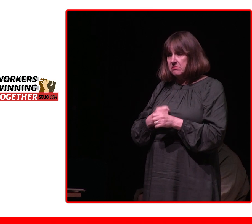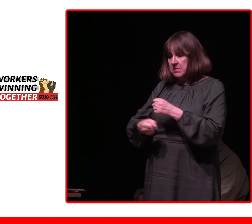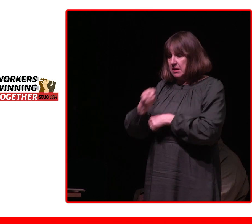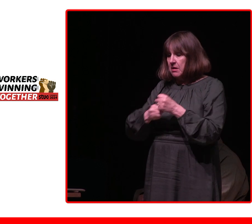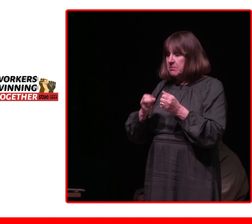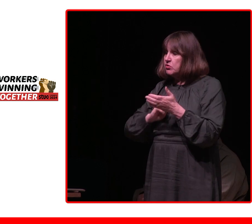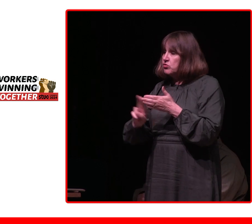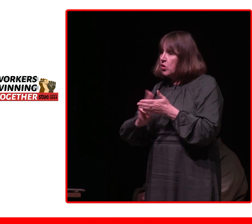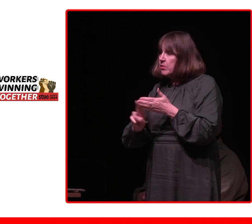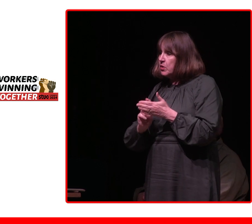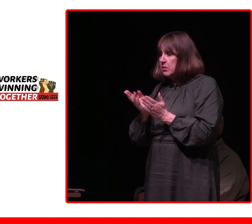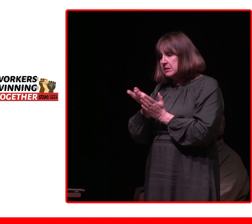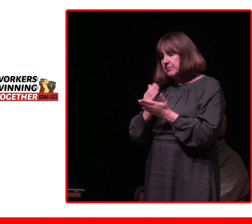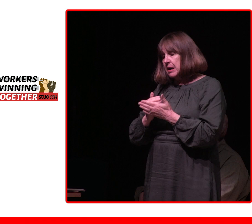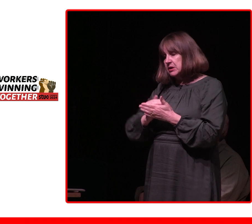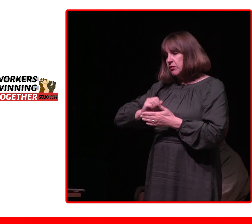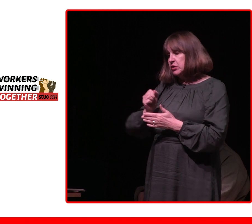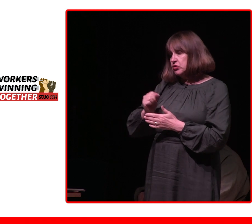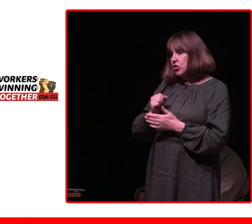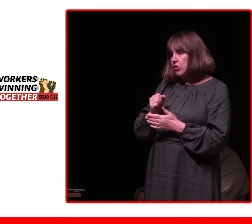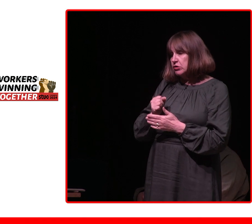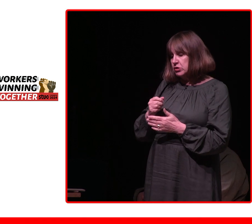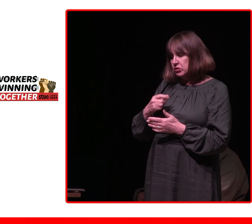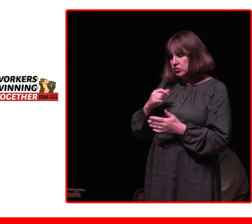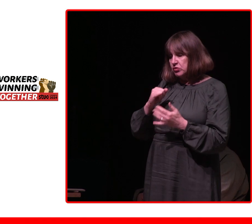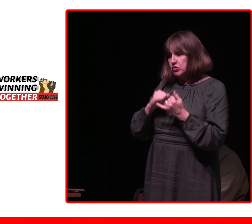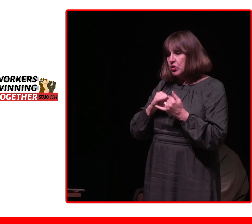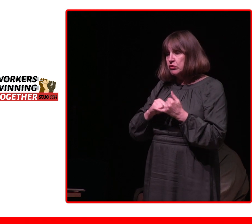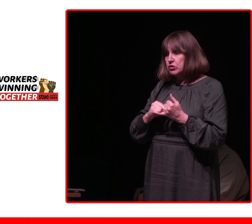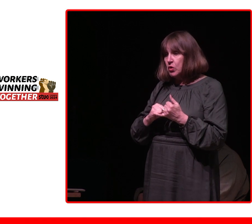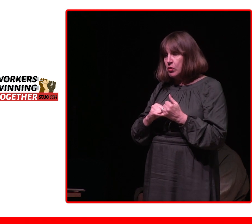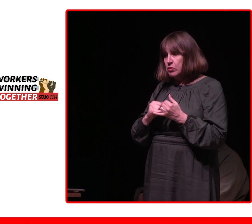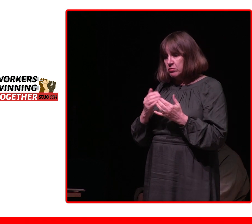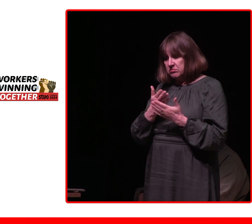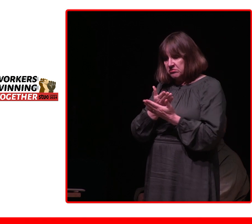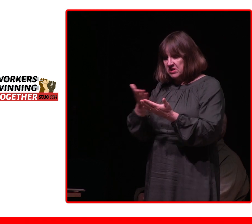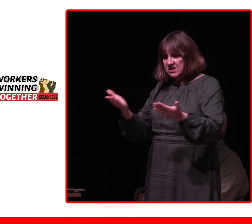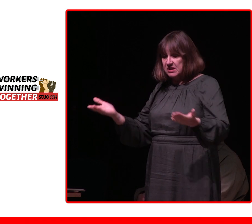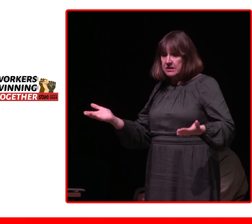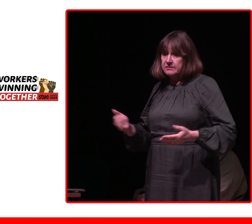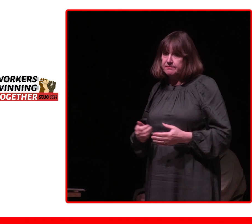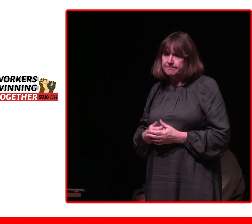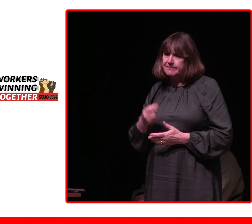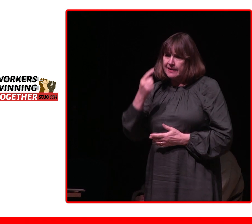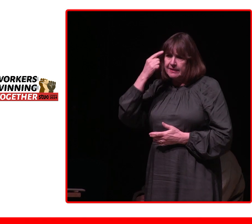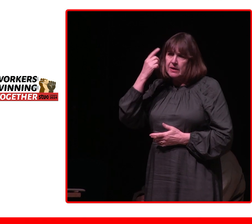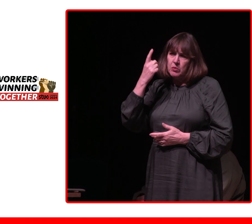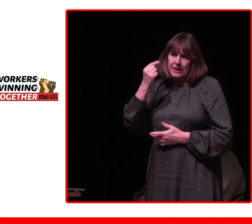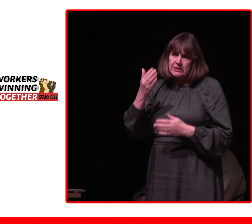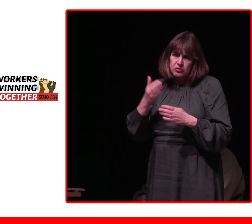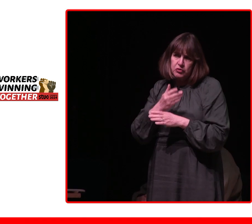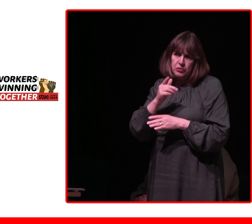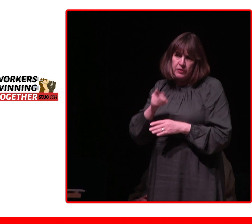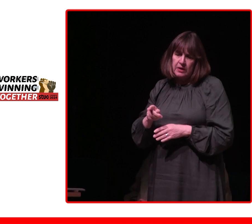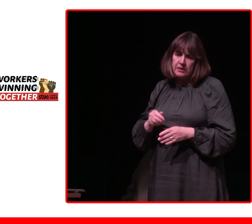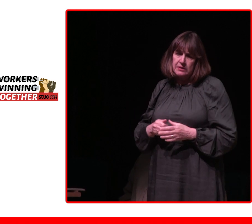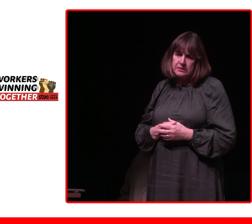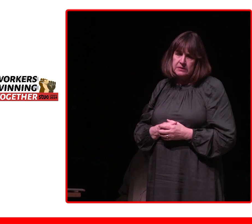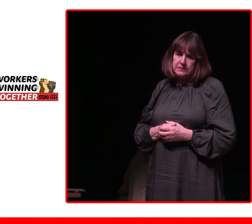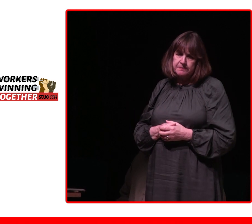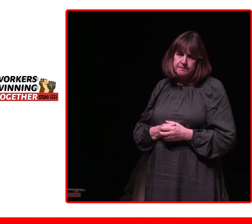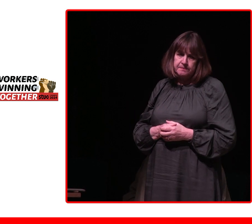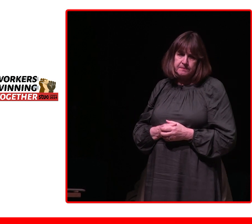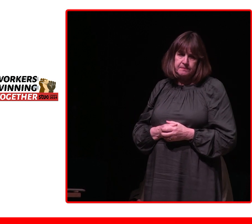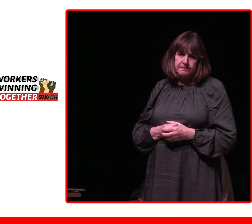part of the Scottish political and social scene. And I think that's something we can do in terms of the activities